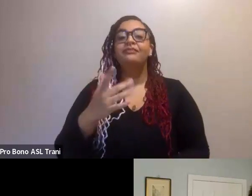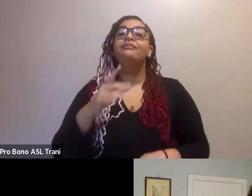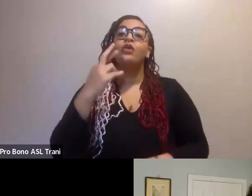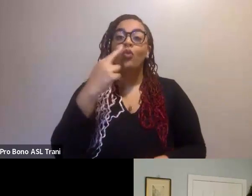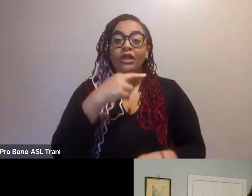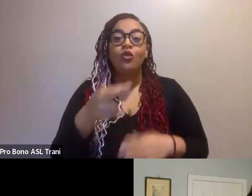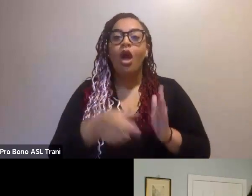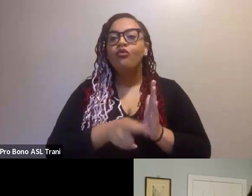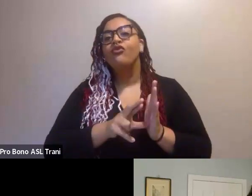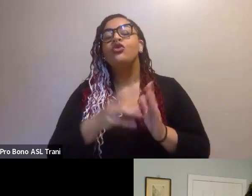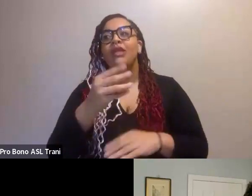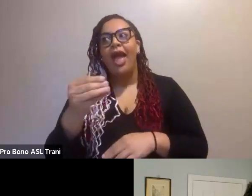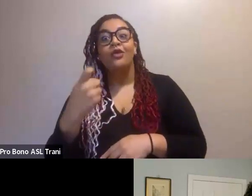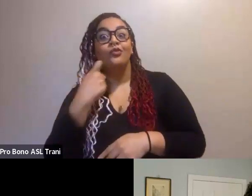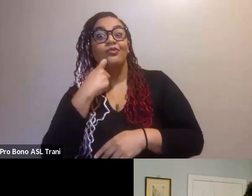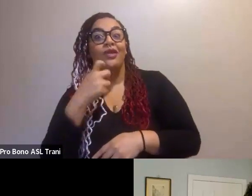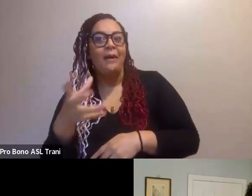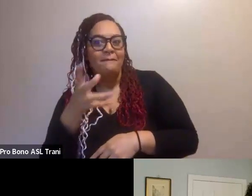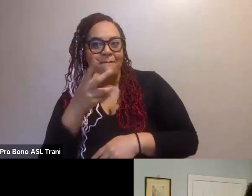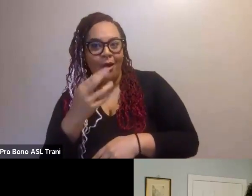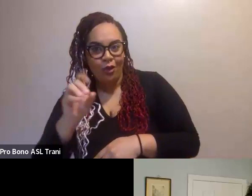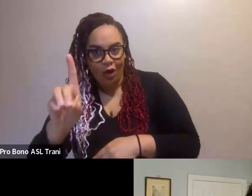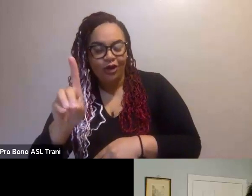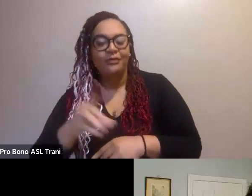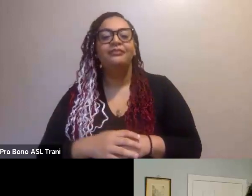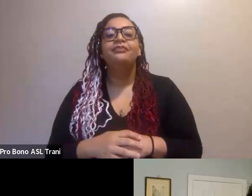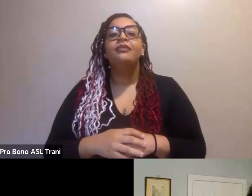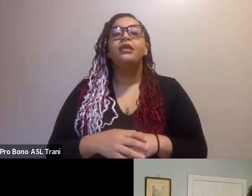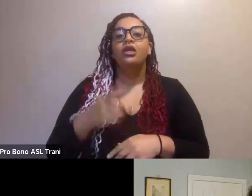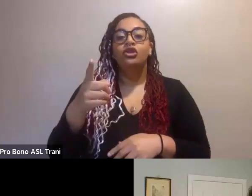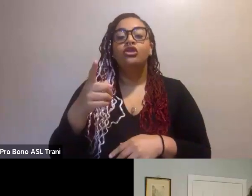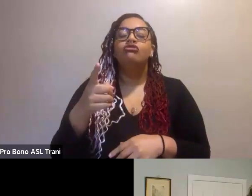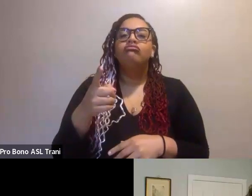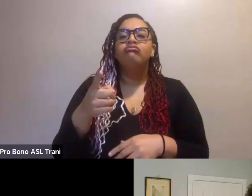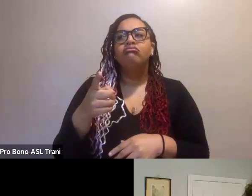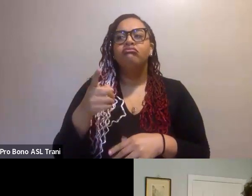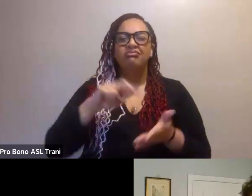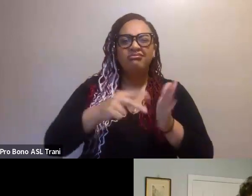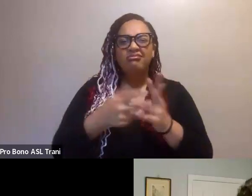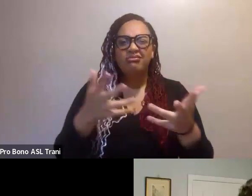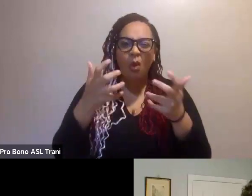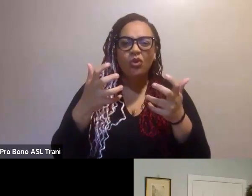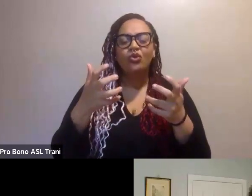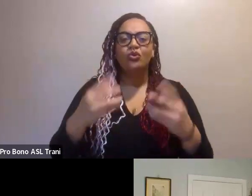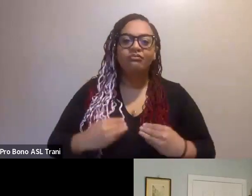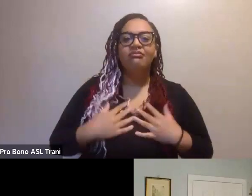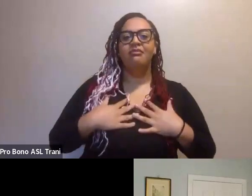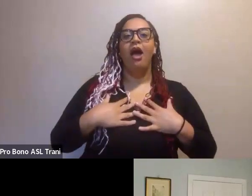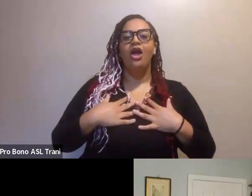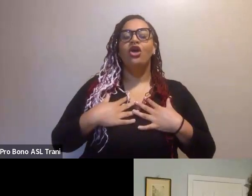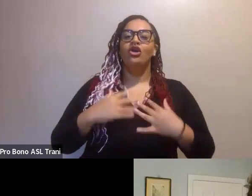recently, motherhood. Her content is meant to inspire and create community for fat folks to be seen dining and thriving.